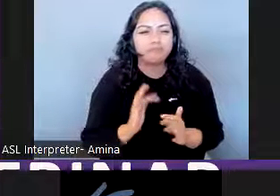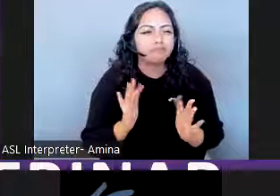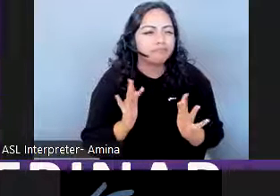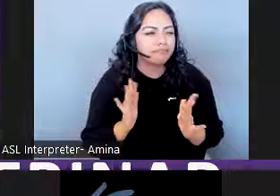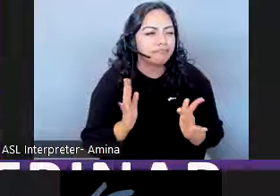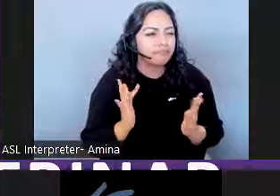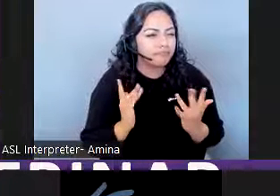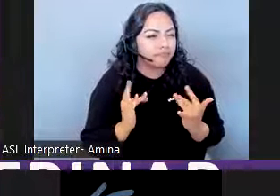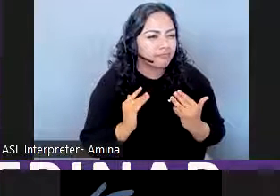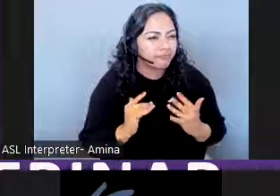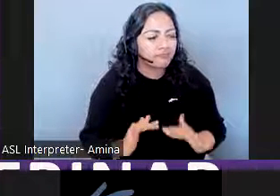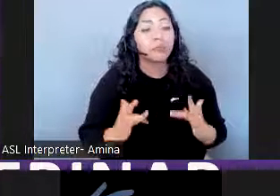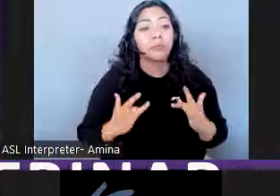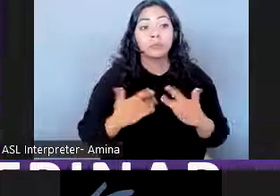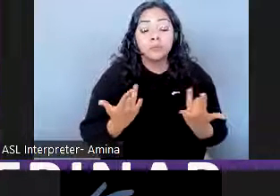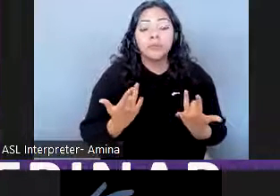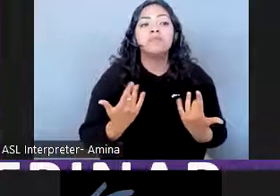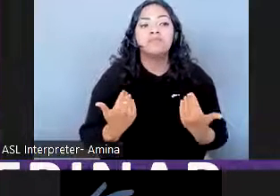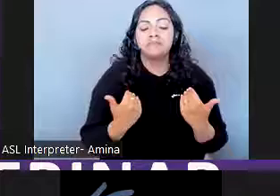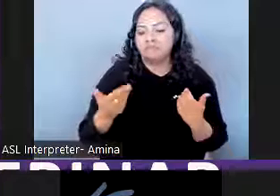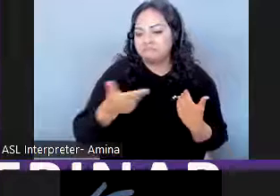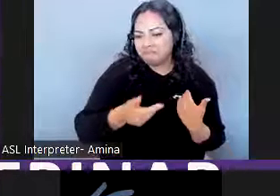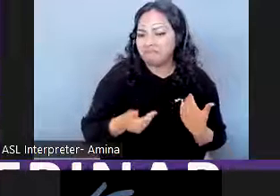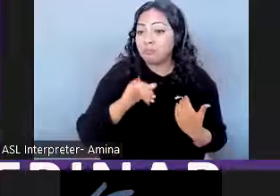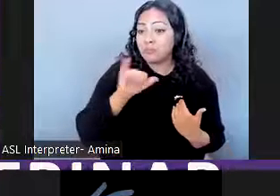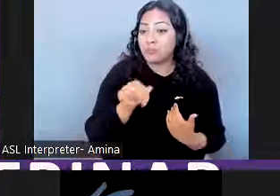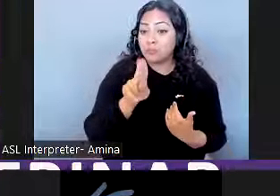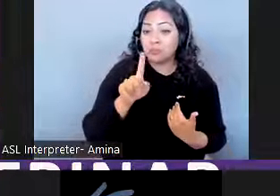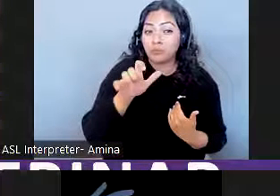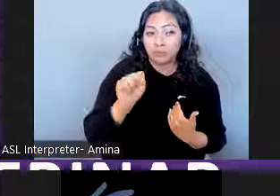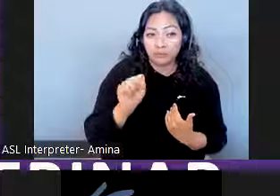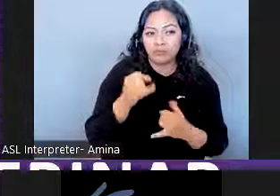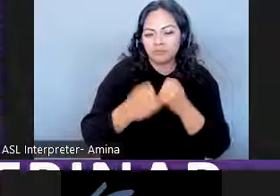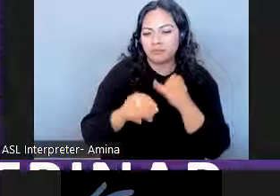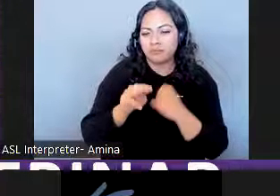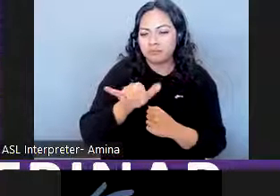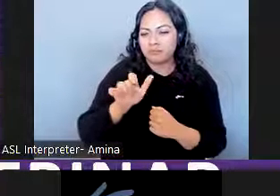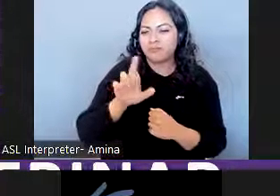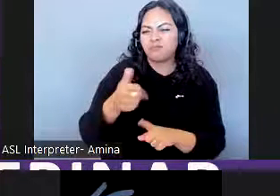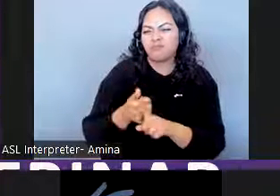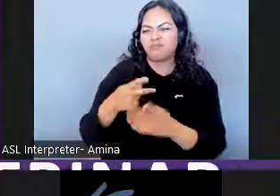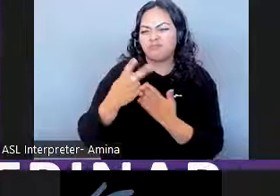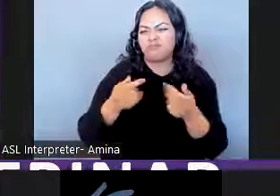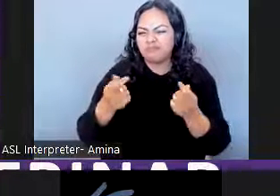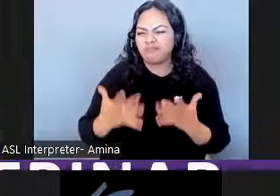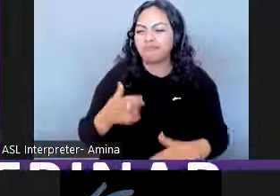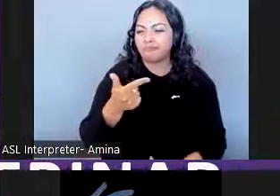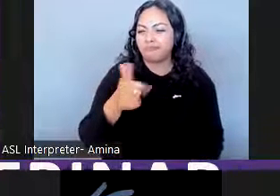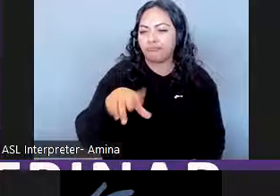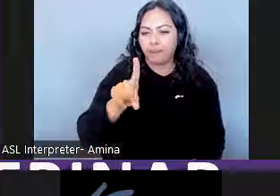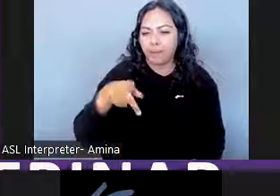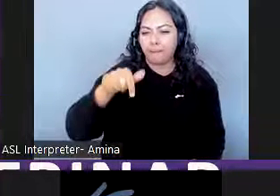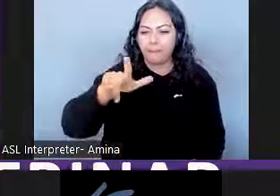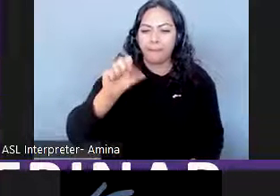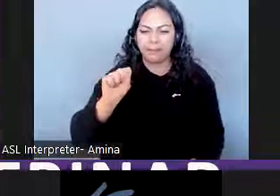have Jules Meyer, who's a project manager for GrandPals, which is based in Ontario. And Jules brings 15